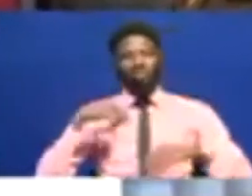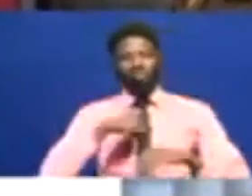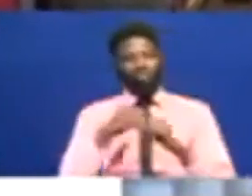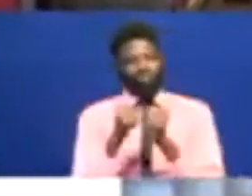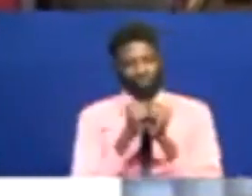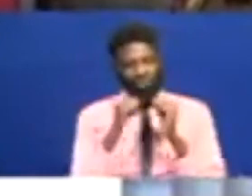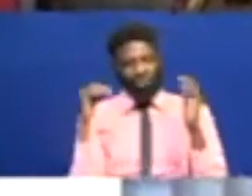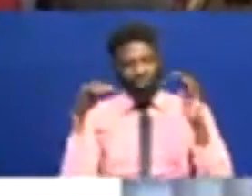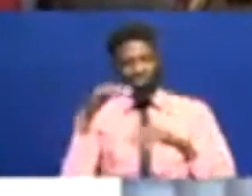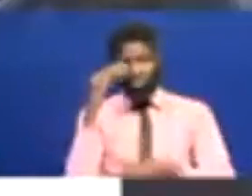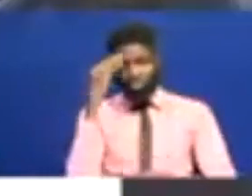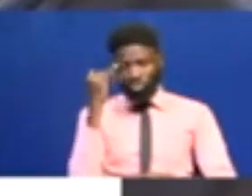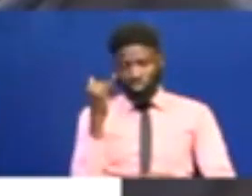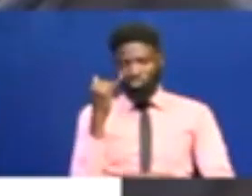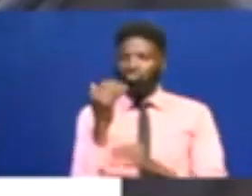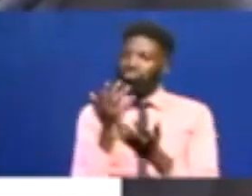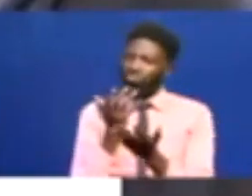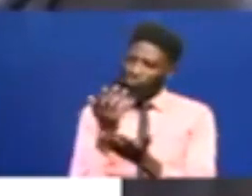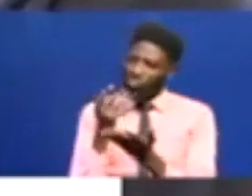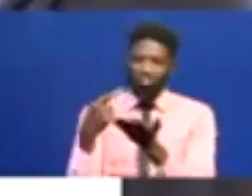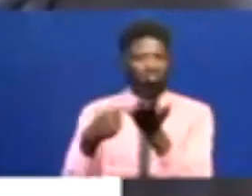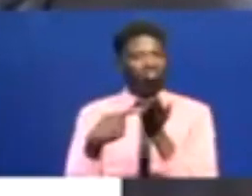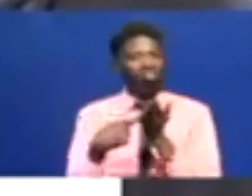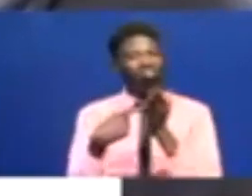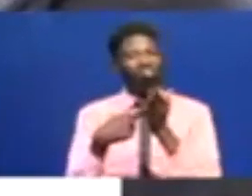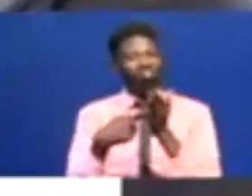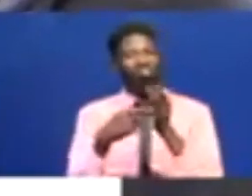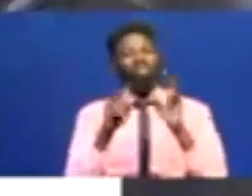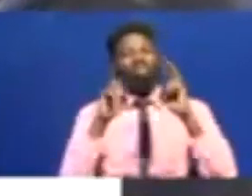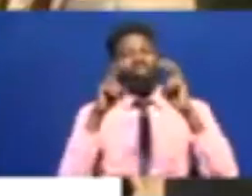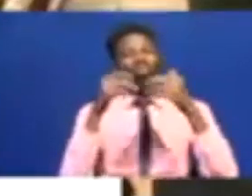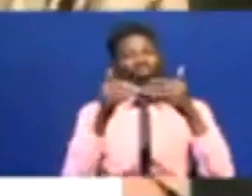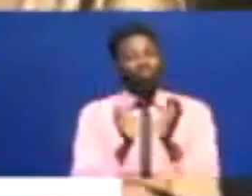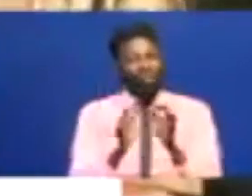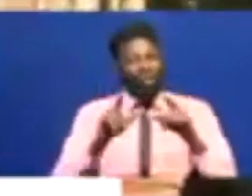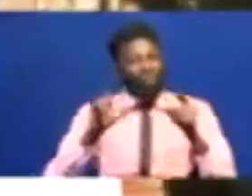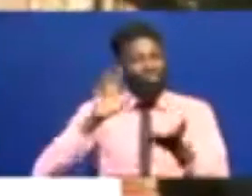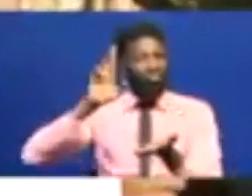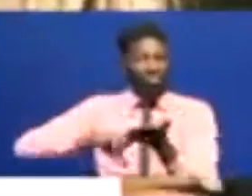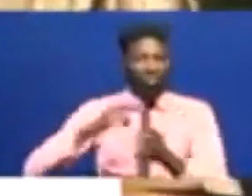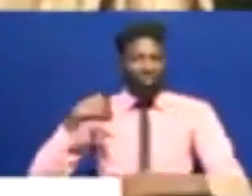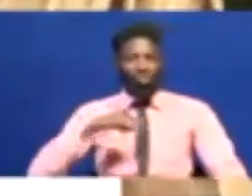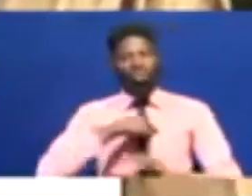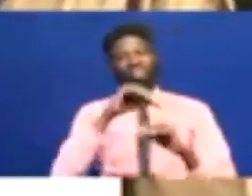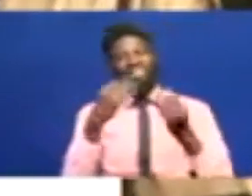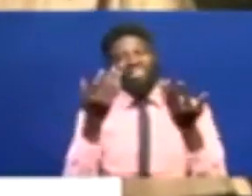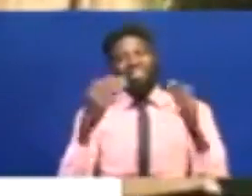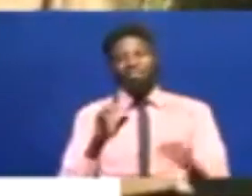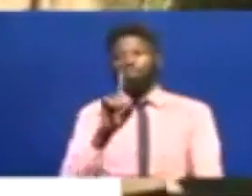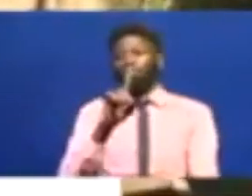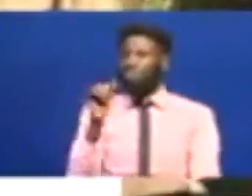pamoja, ni kuzungumza mambo ya community land registration. Tumepatia wa 1 month.